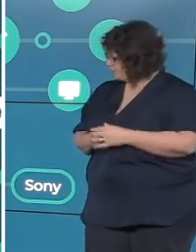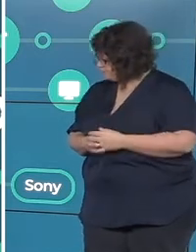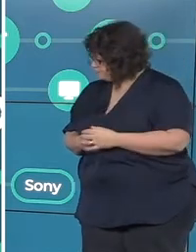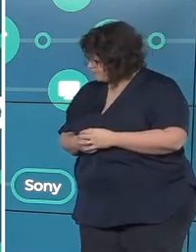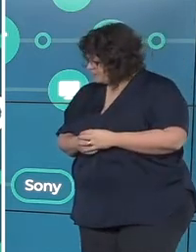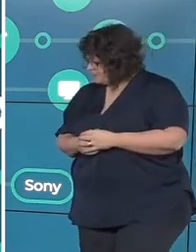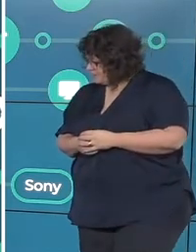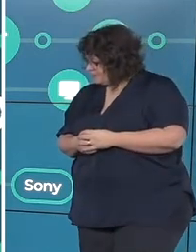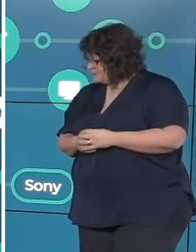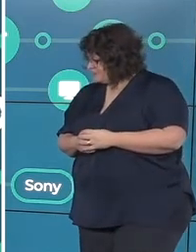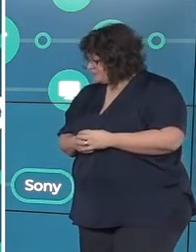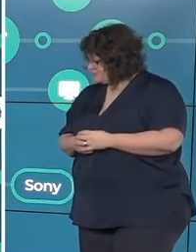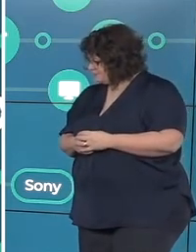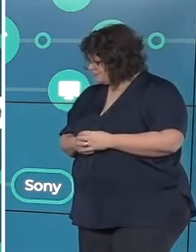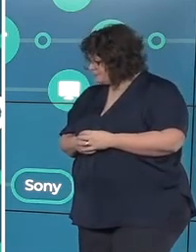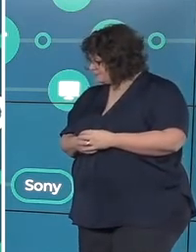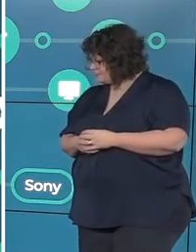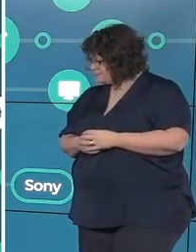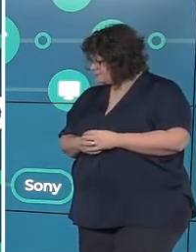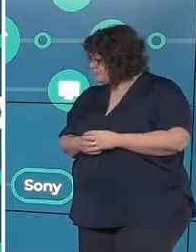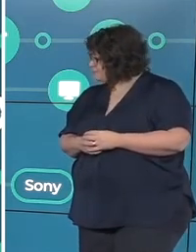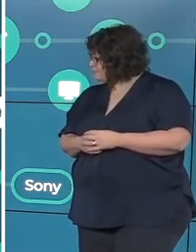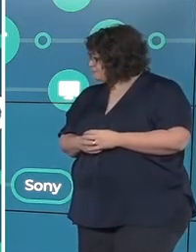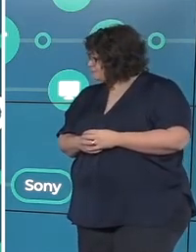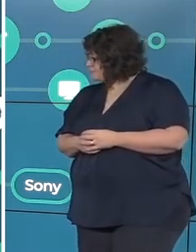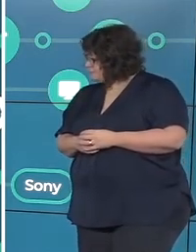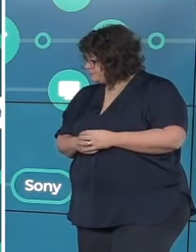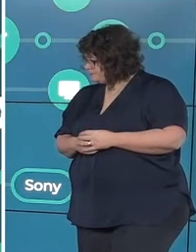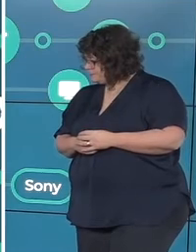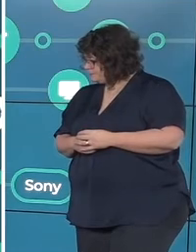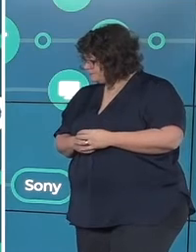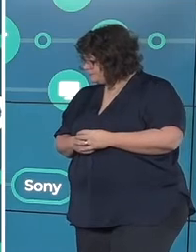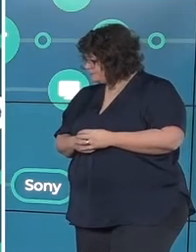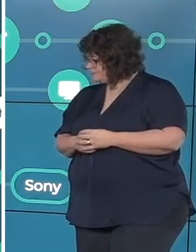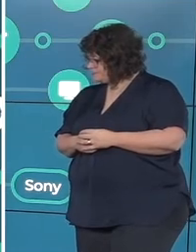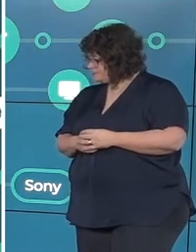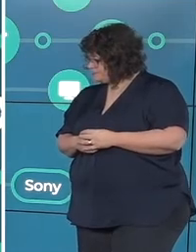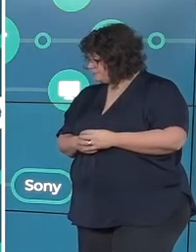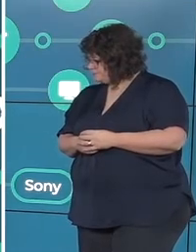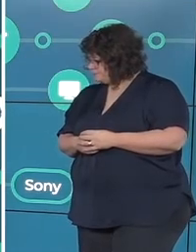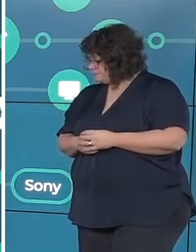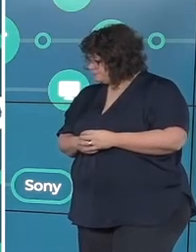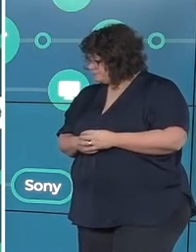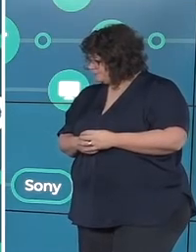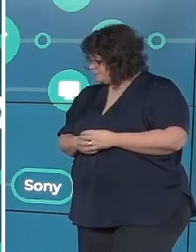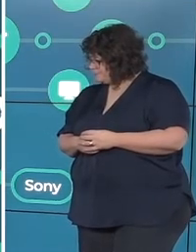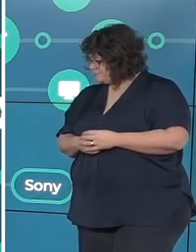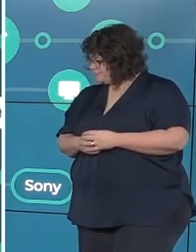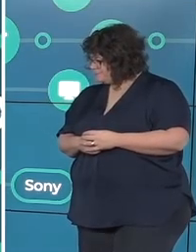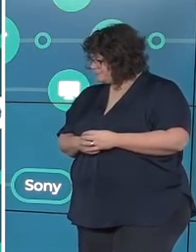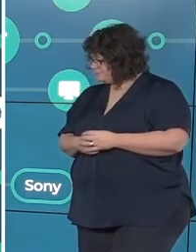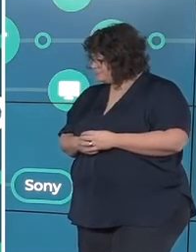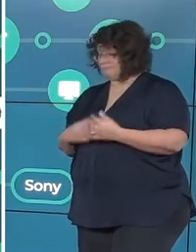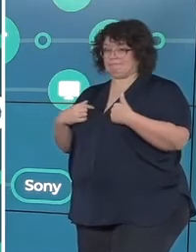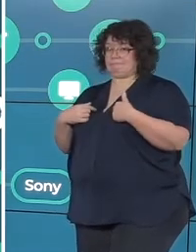You only learn by mistakes, or as I do. I got buttonholed. So I was the lead TPM on Google Play Music at the time, before